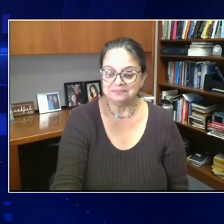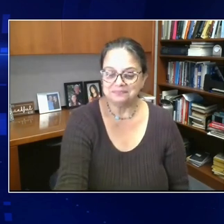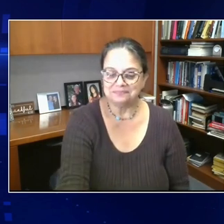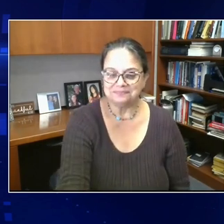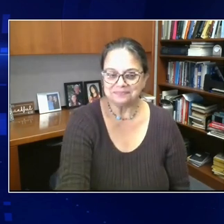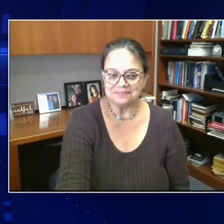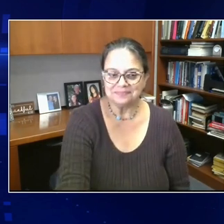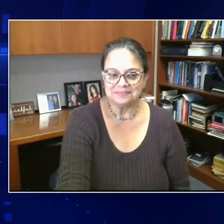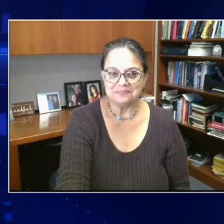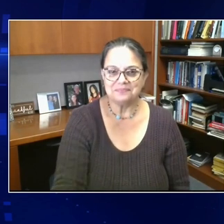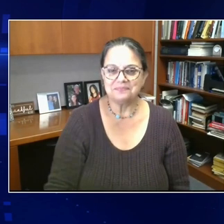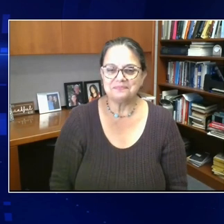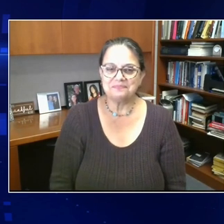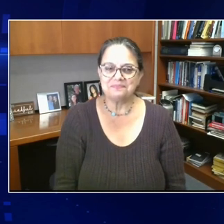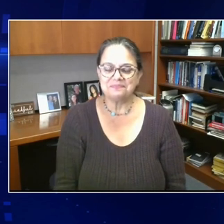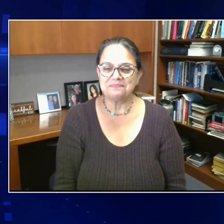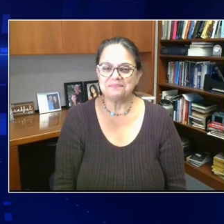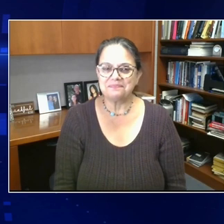oversimplification.